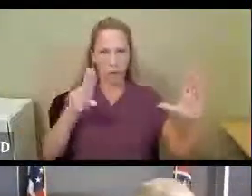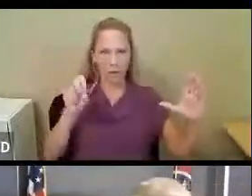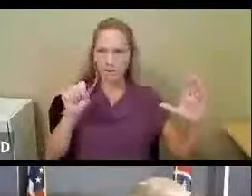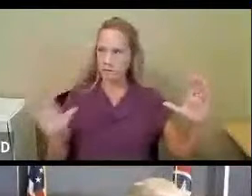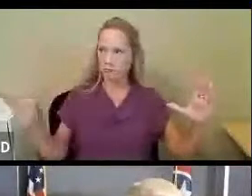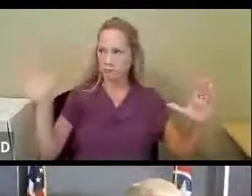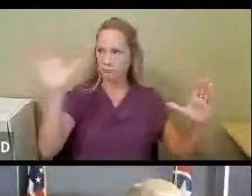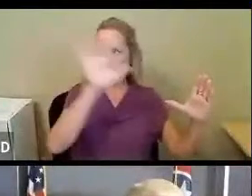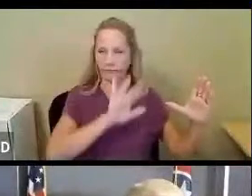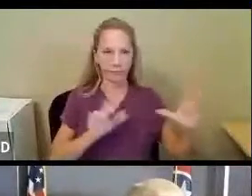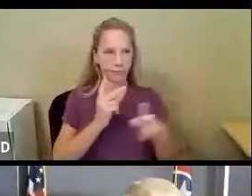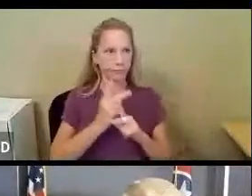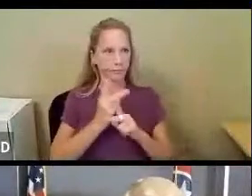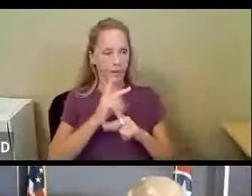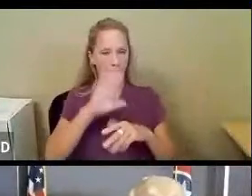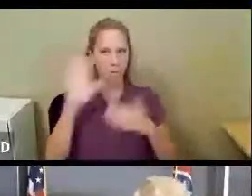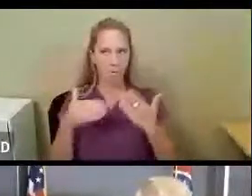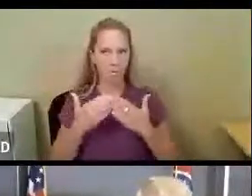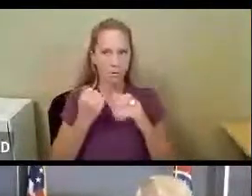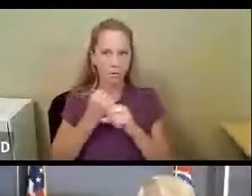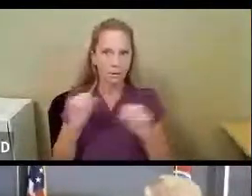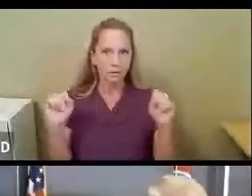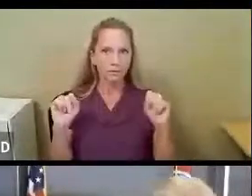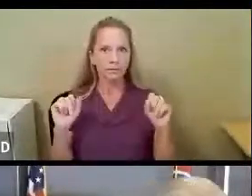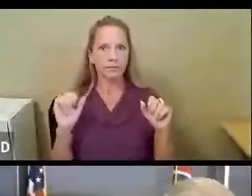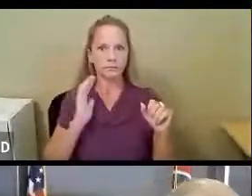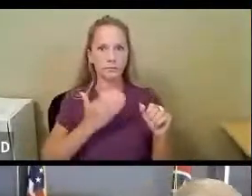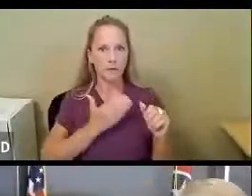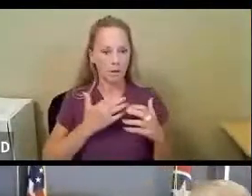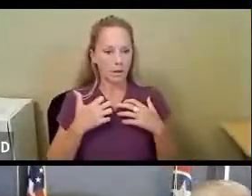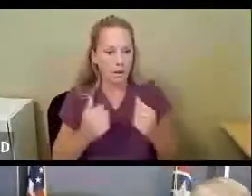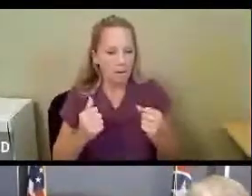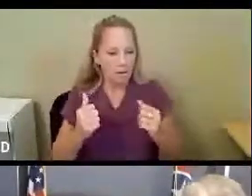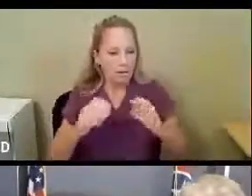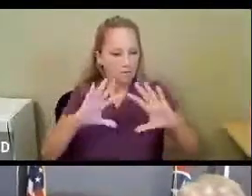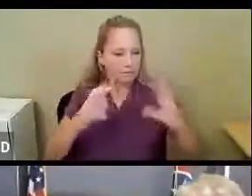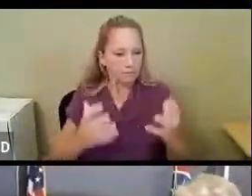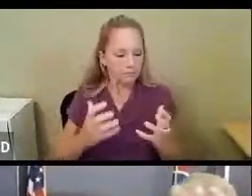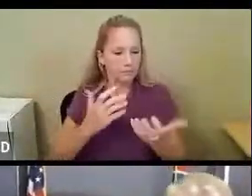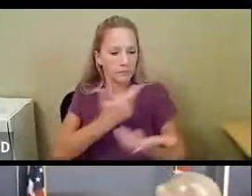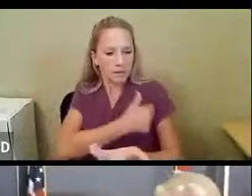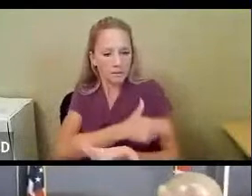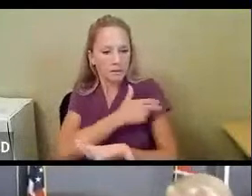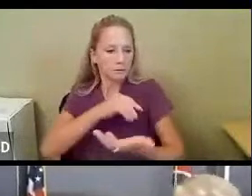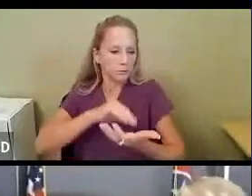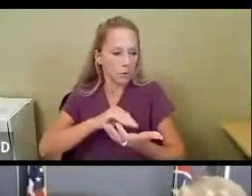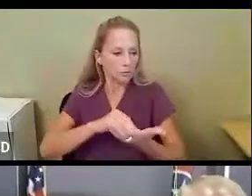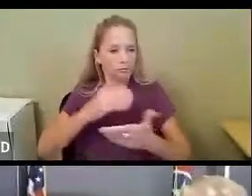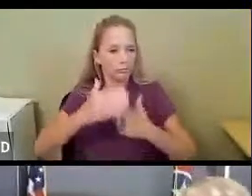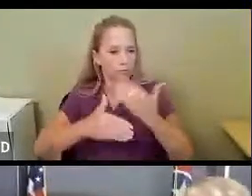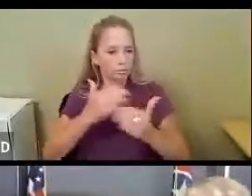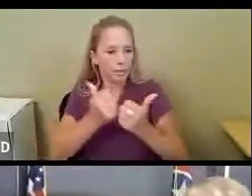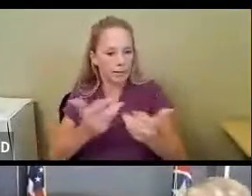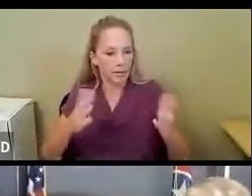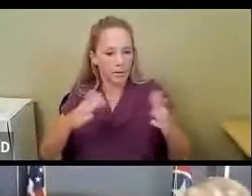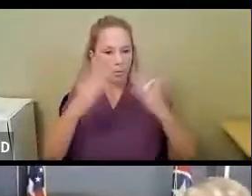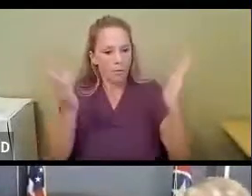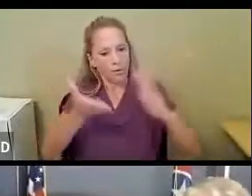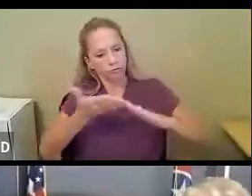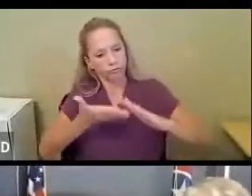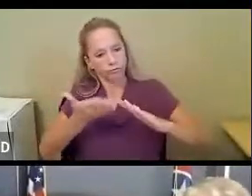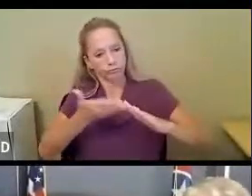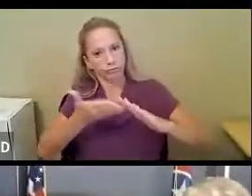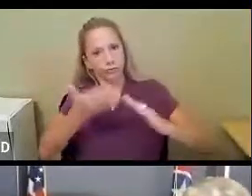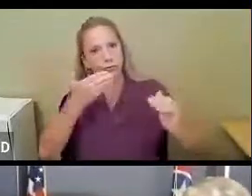citizens safe and to keep our healthcare system open and running and being able to function